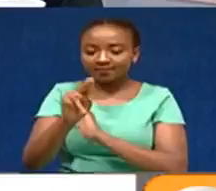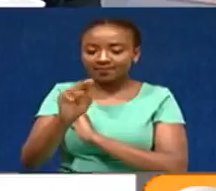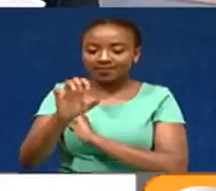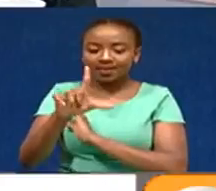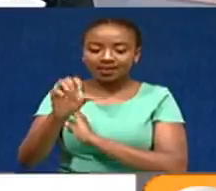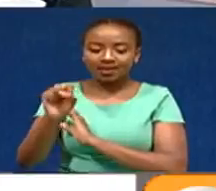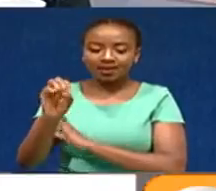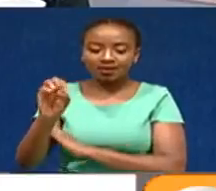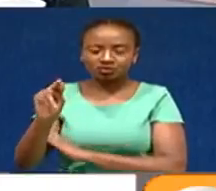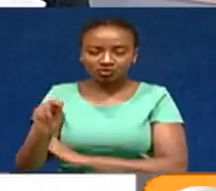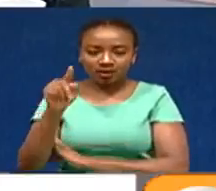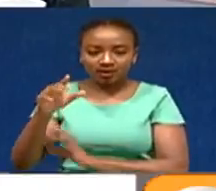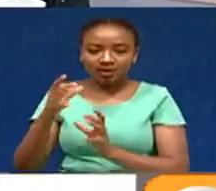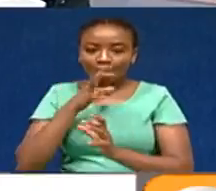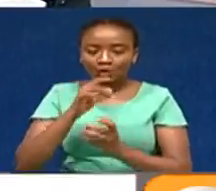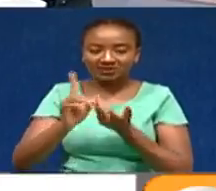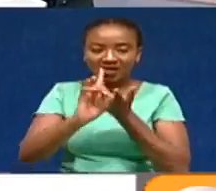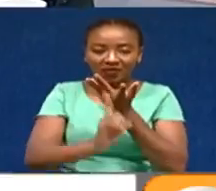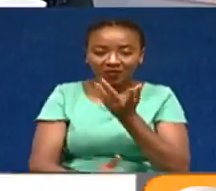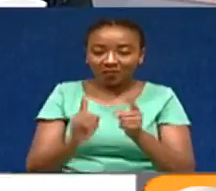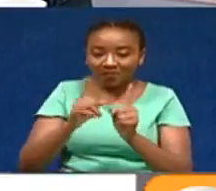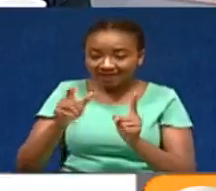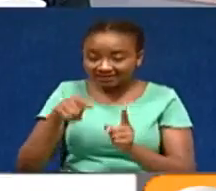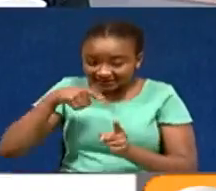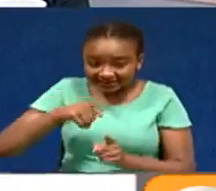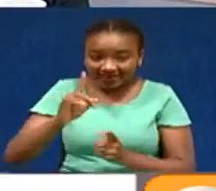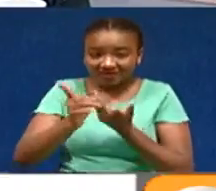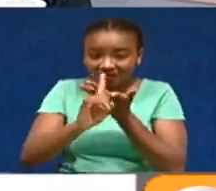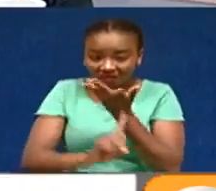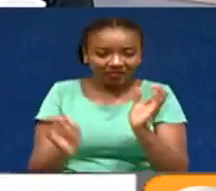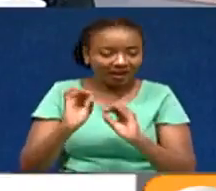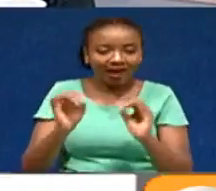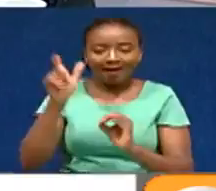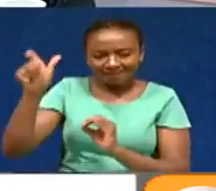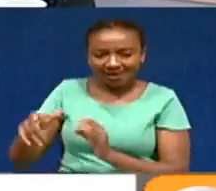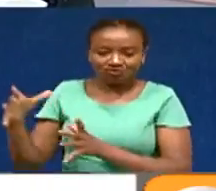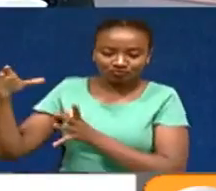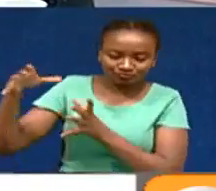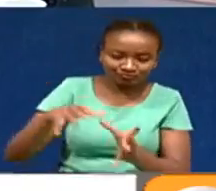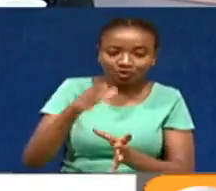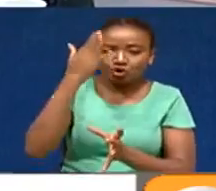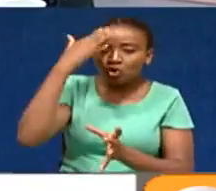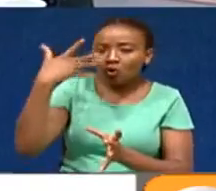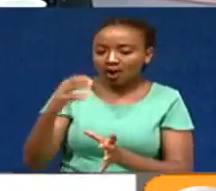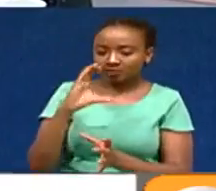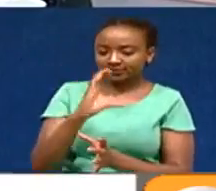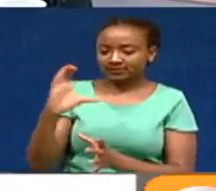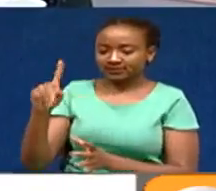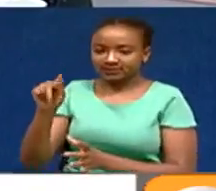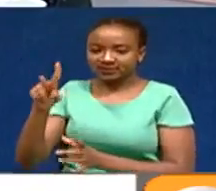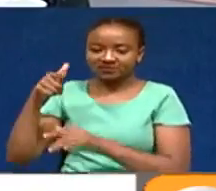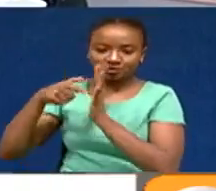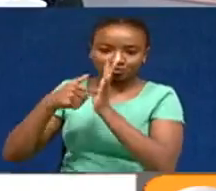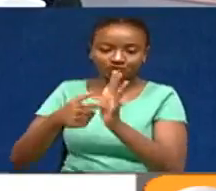Saturday after an alleged drowning incident, with the family now presenting CCTV footage that points to the contrary. And as Laura